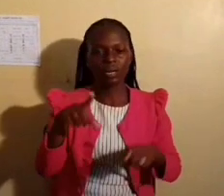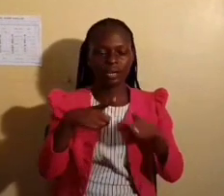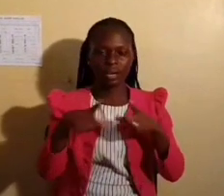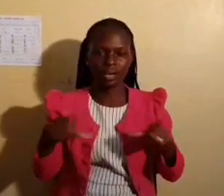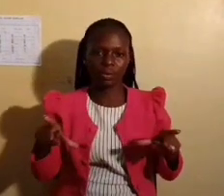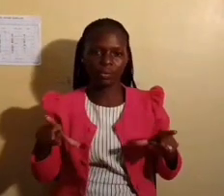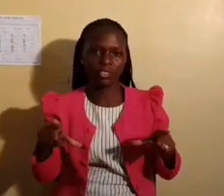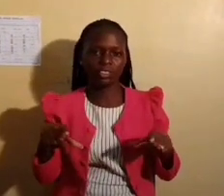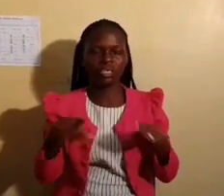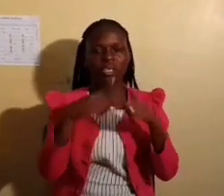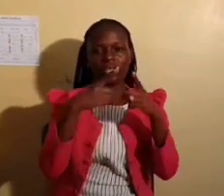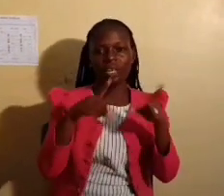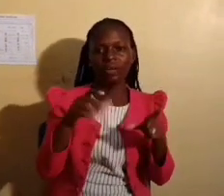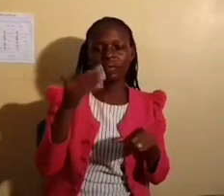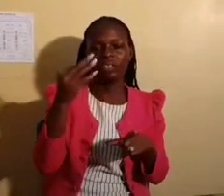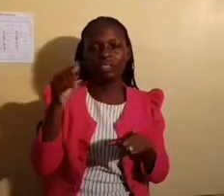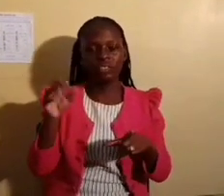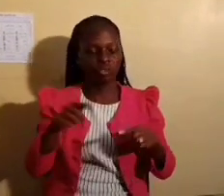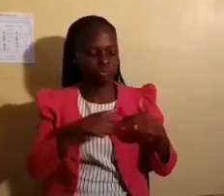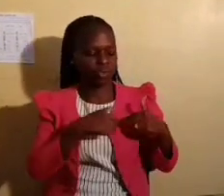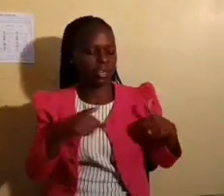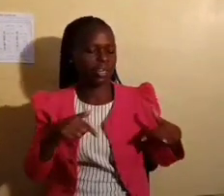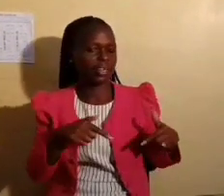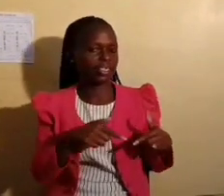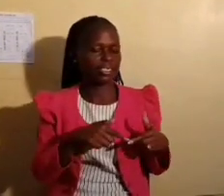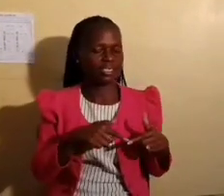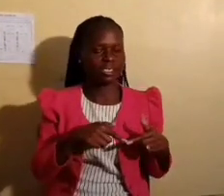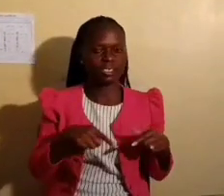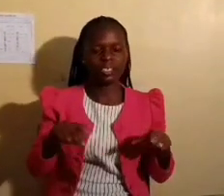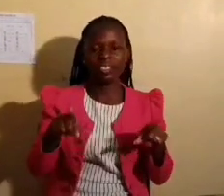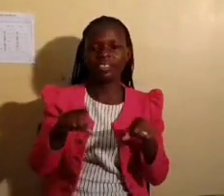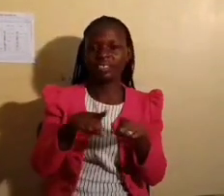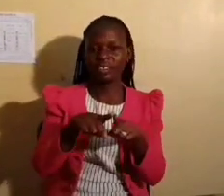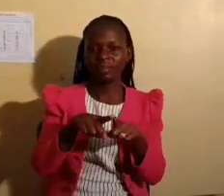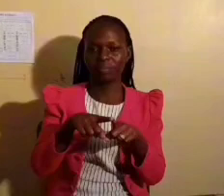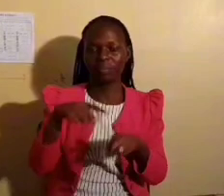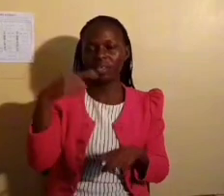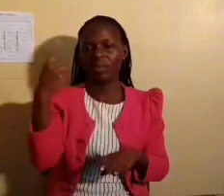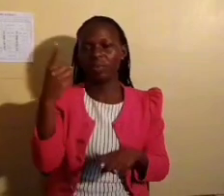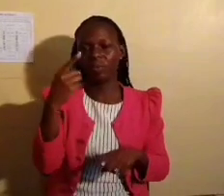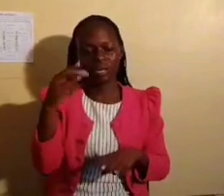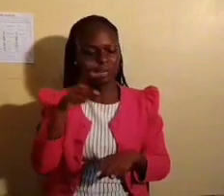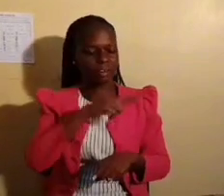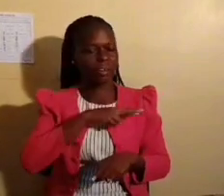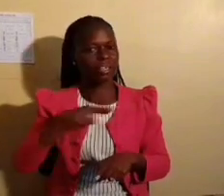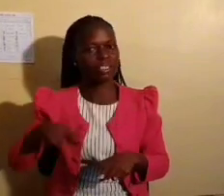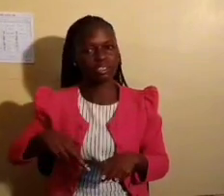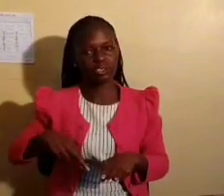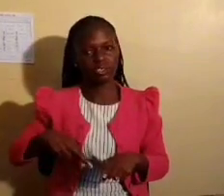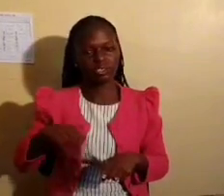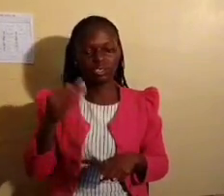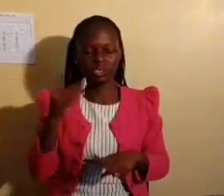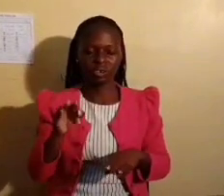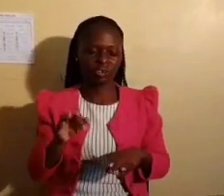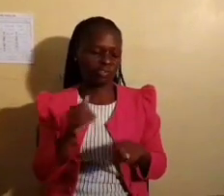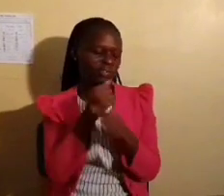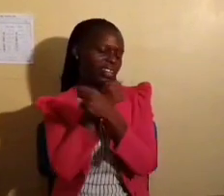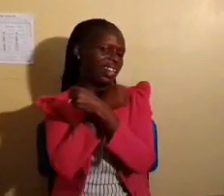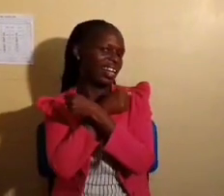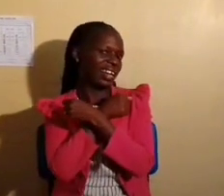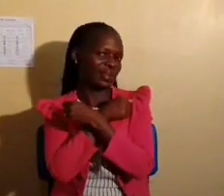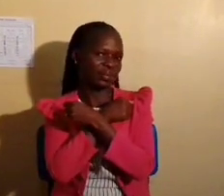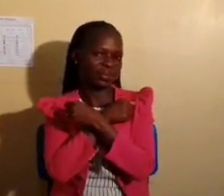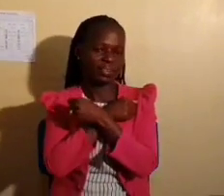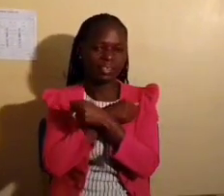one language, the language of the heart. There is only one religion, the